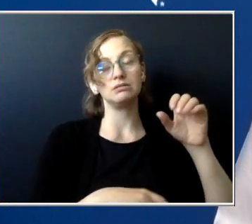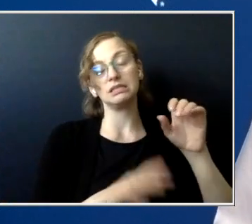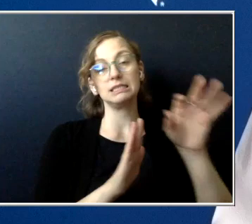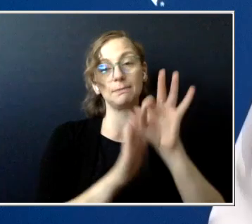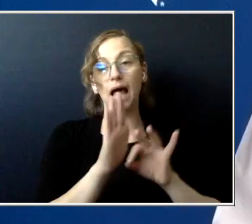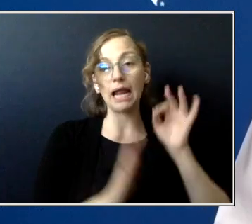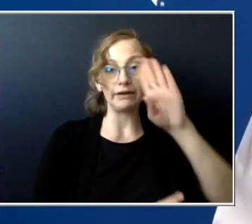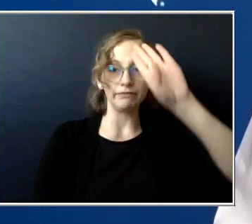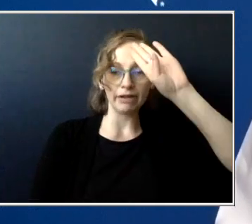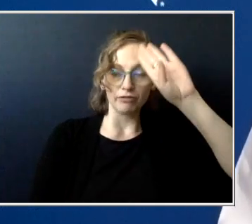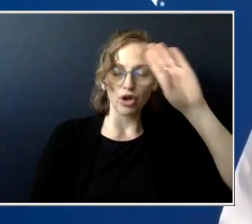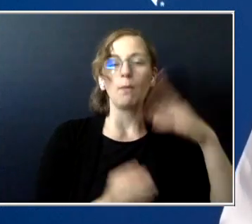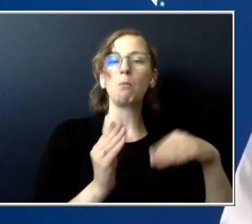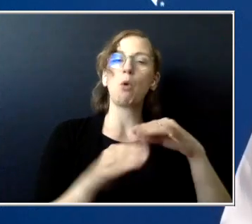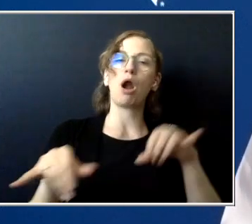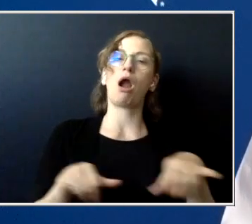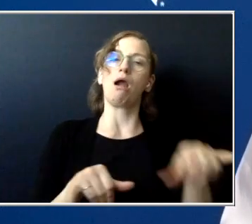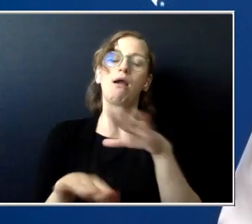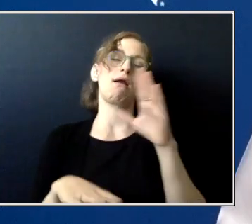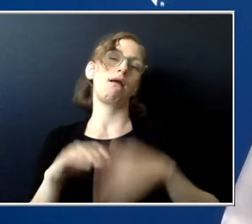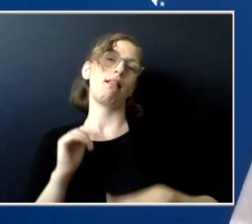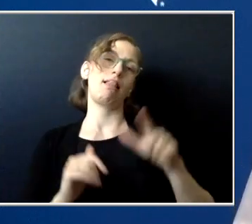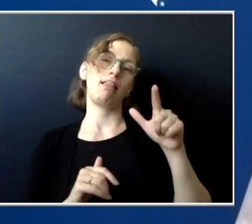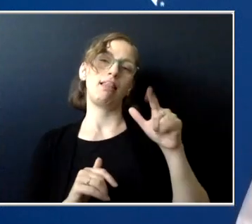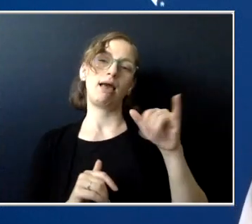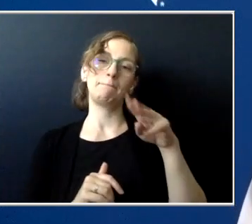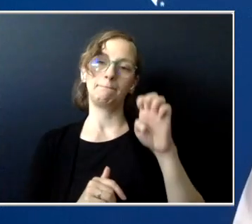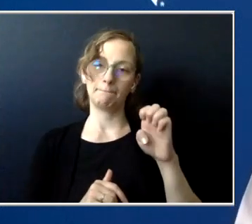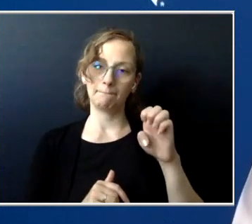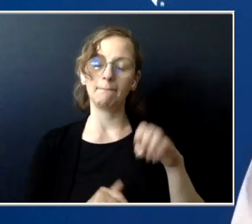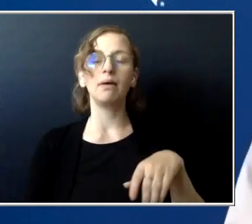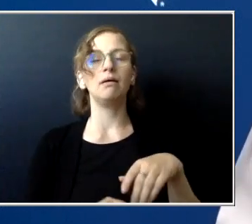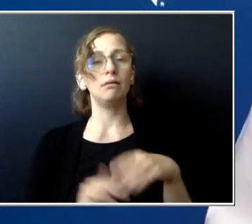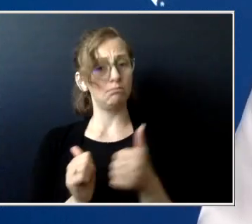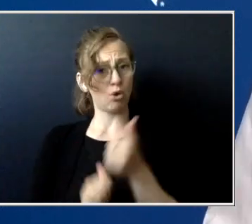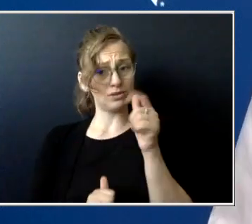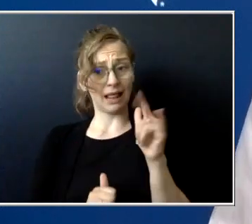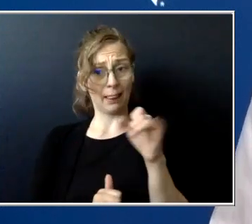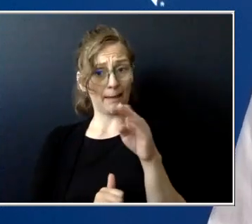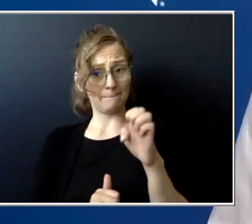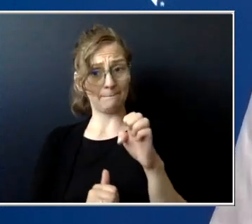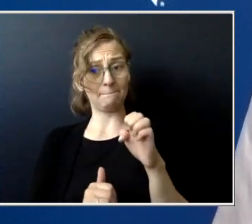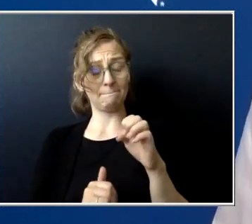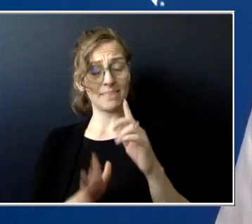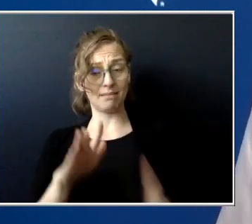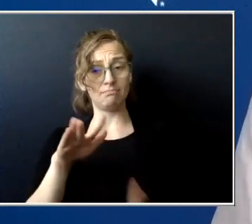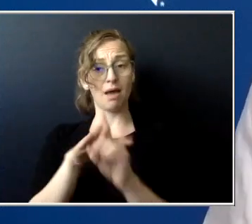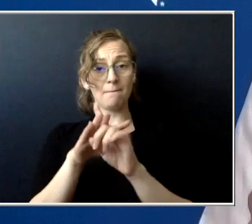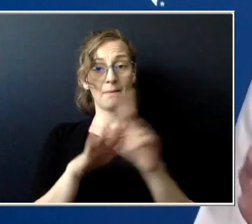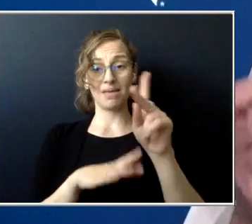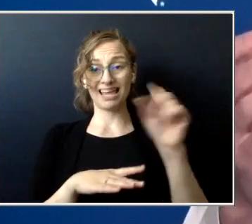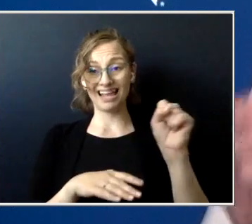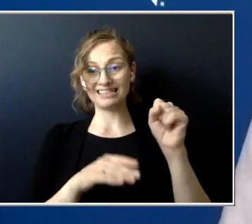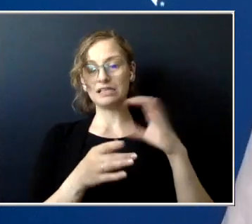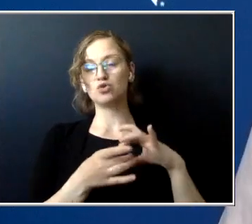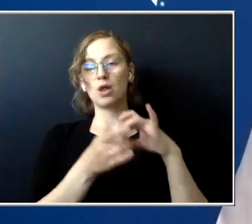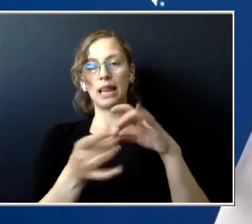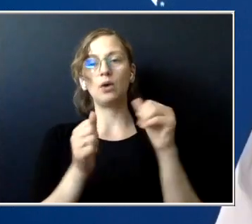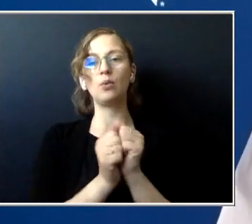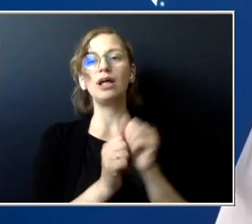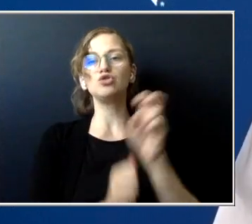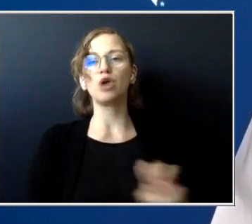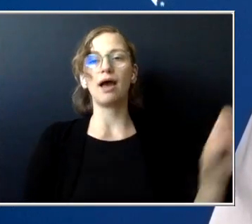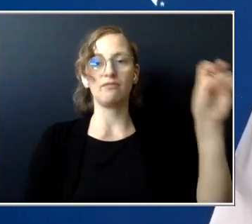in Lyme in Kansas that we see are travel related. We do have the deer